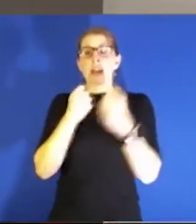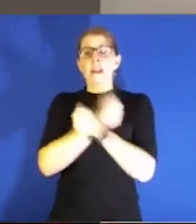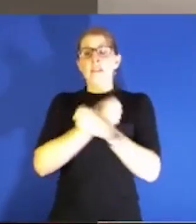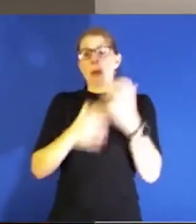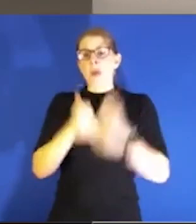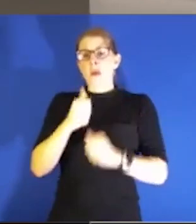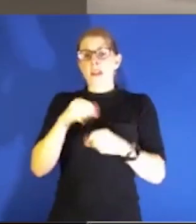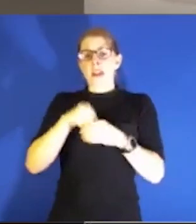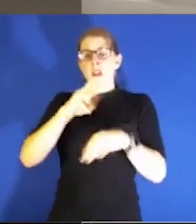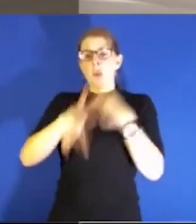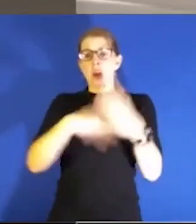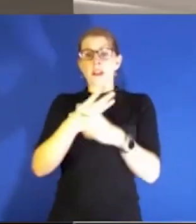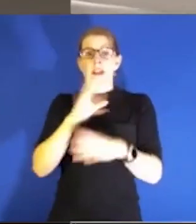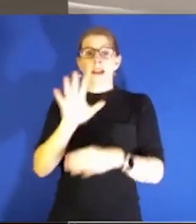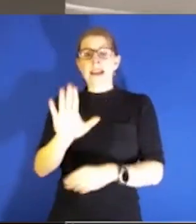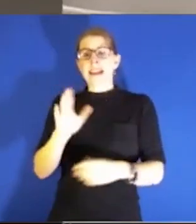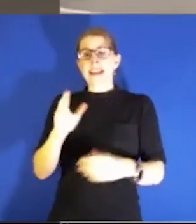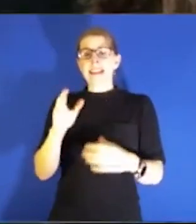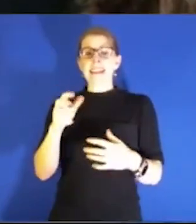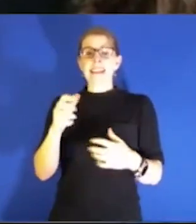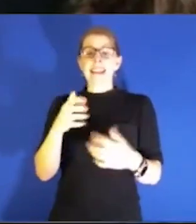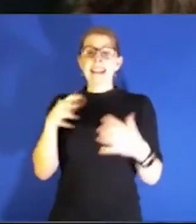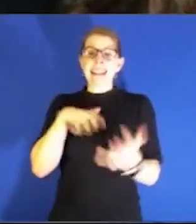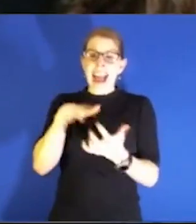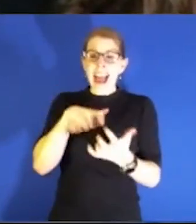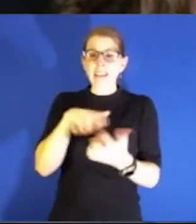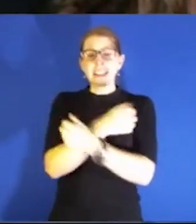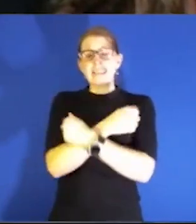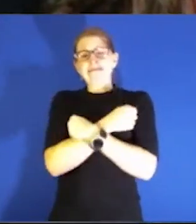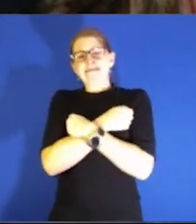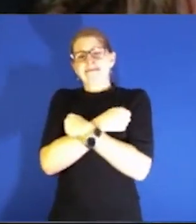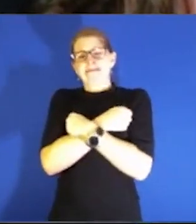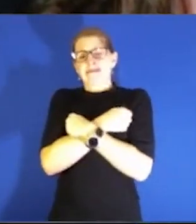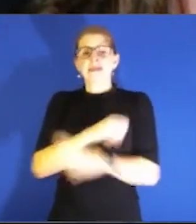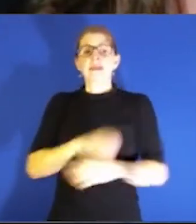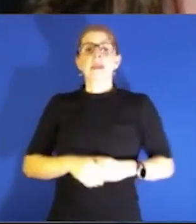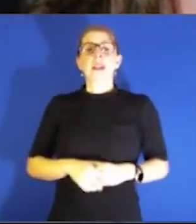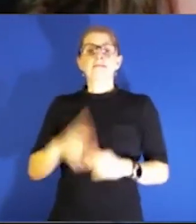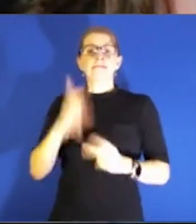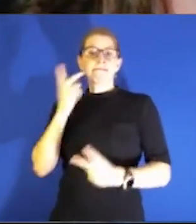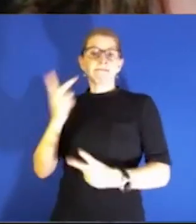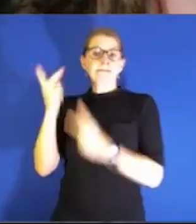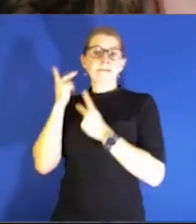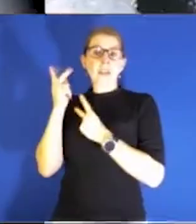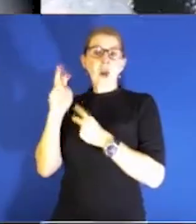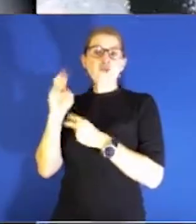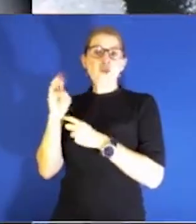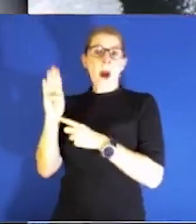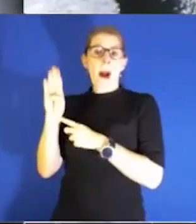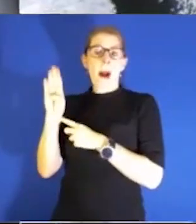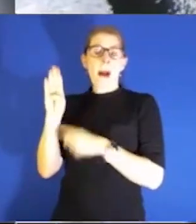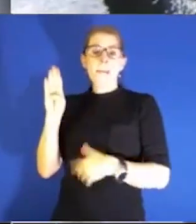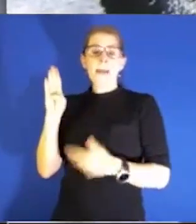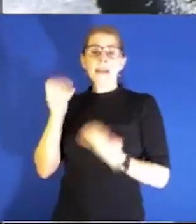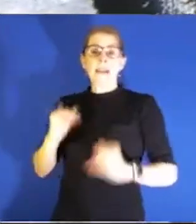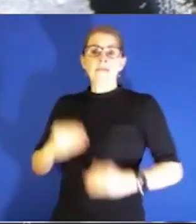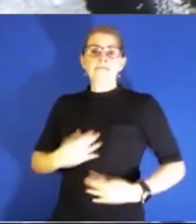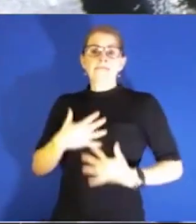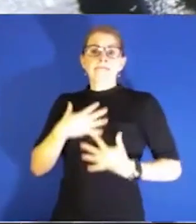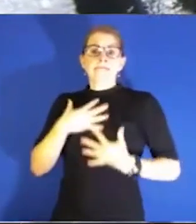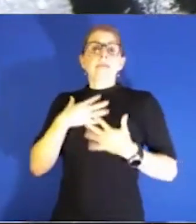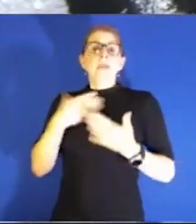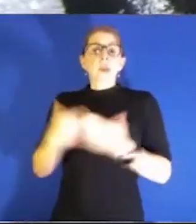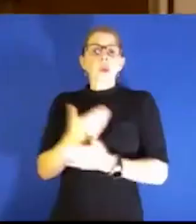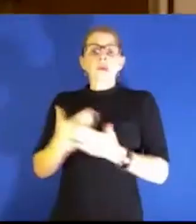laugh and his big bear hugs. For Kelli Kidd, memories of her husband Rob are still fresh. We went snow skiing in